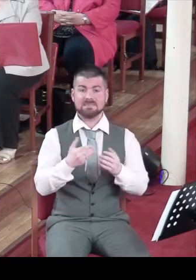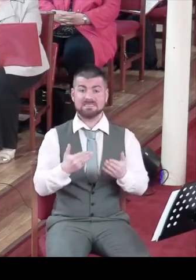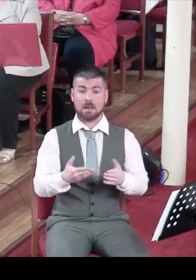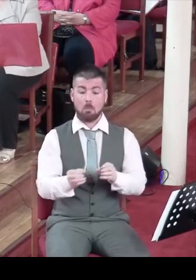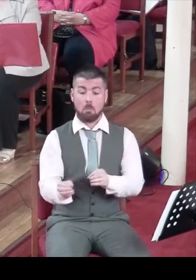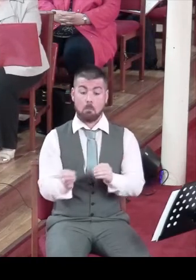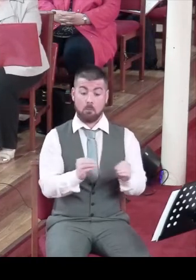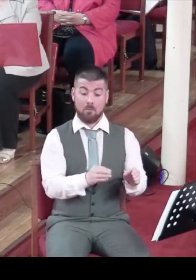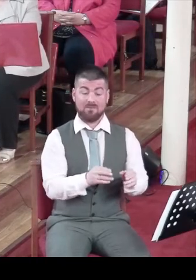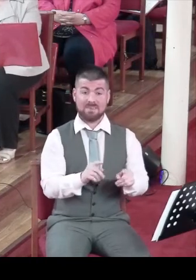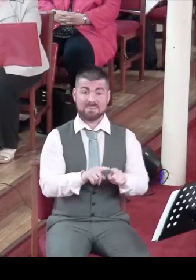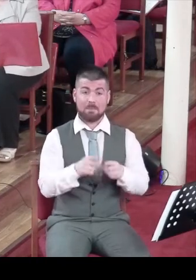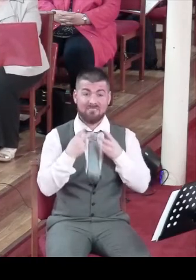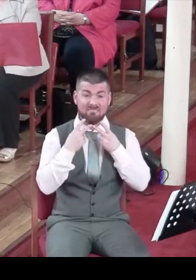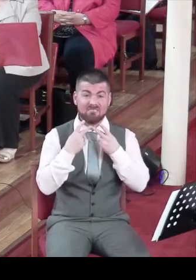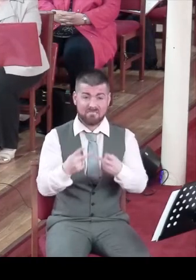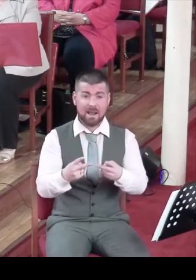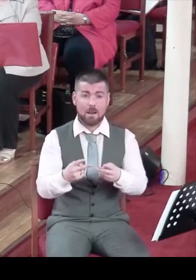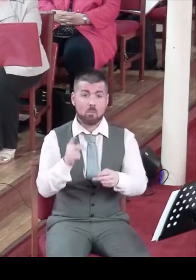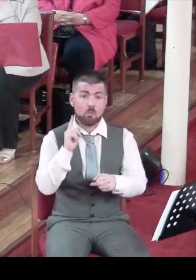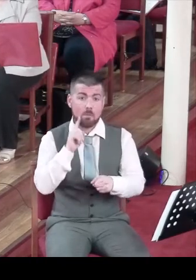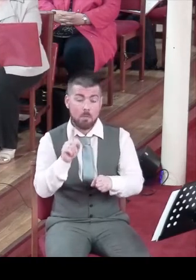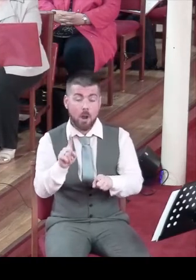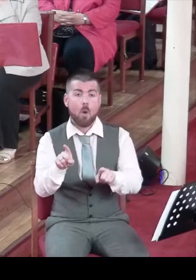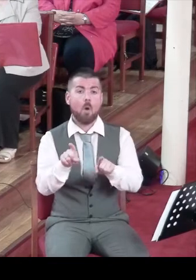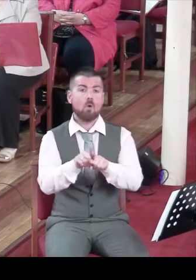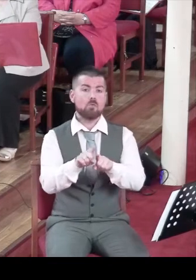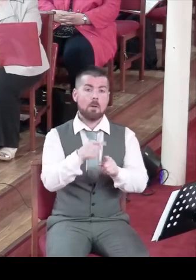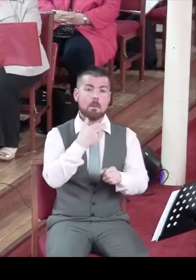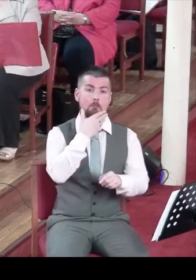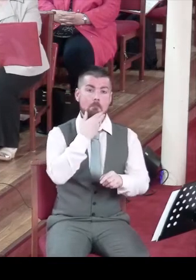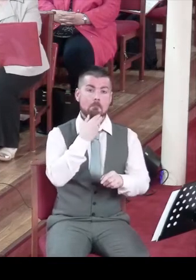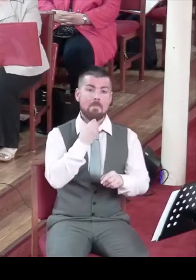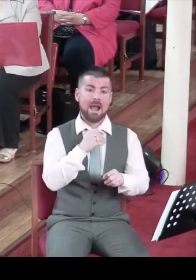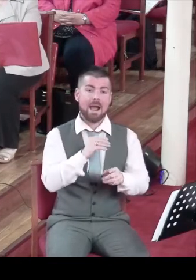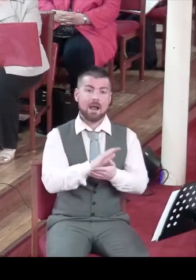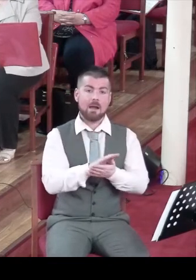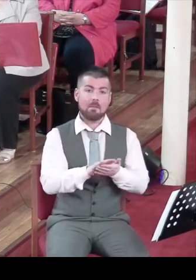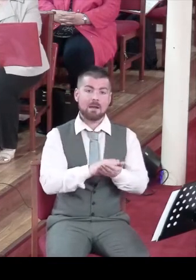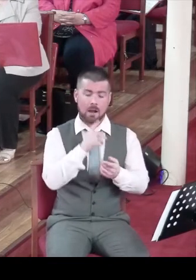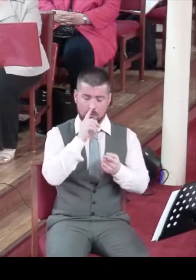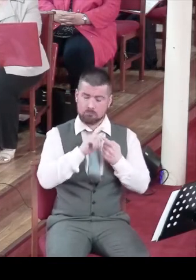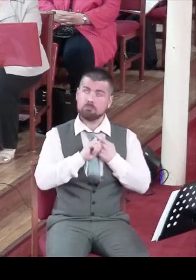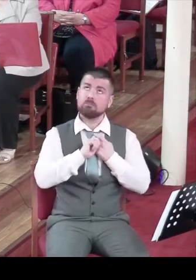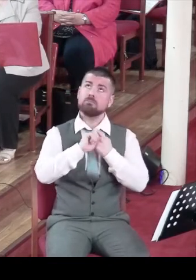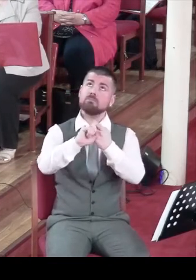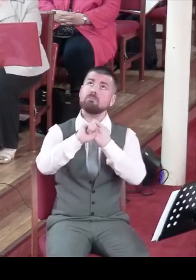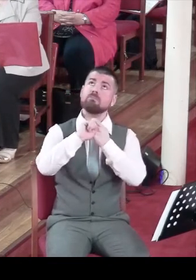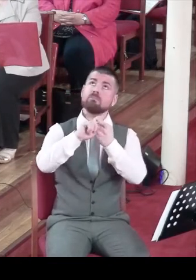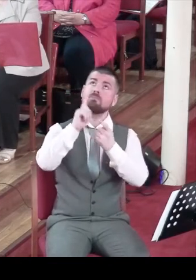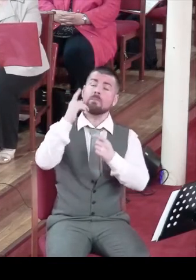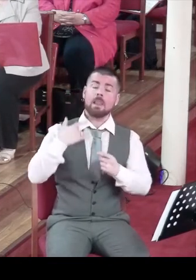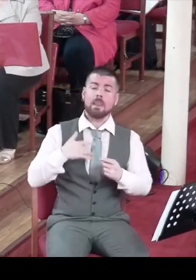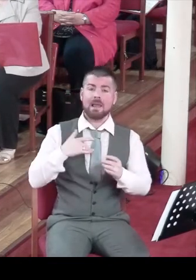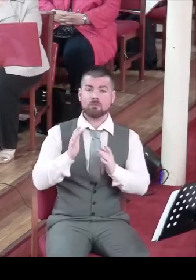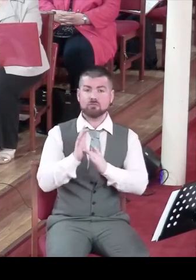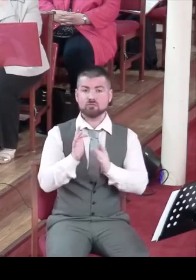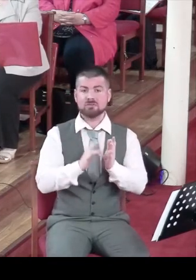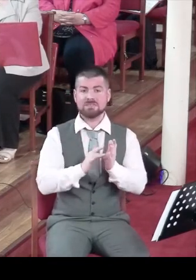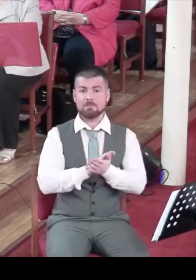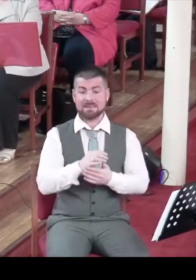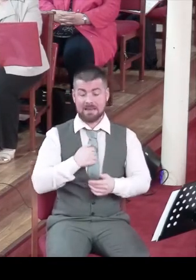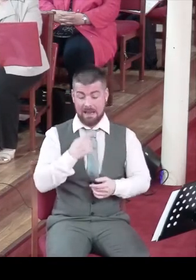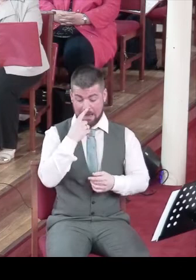women, but also men to commit their lives to Jesus Christ, enabling them to